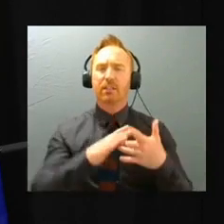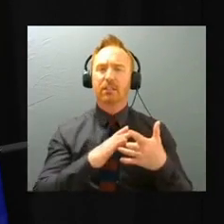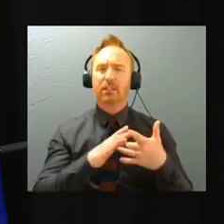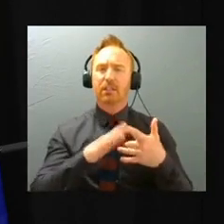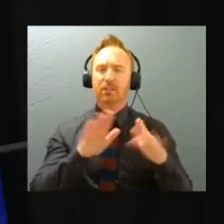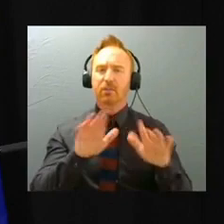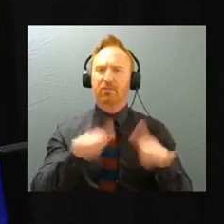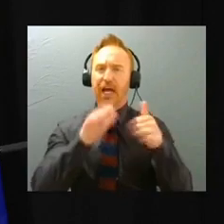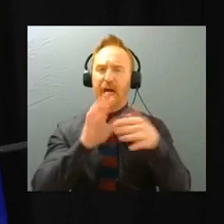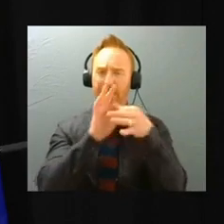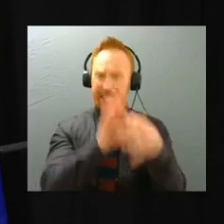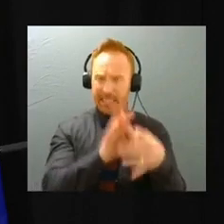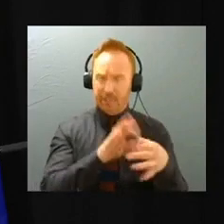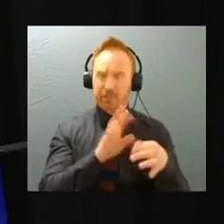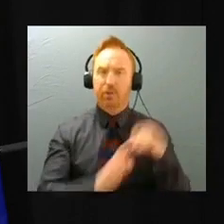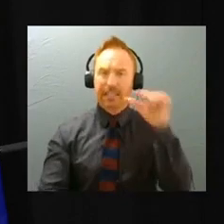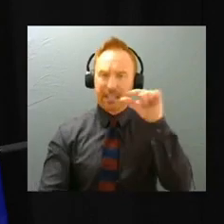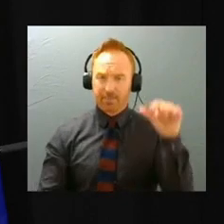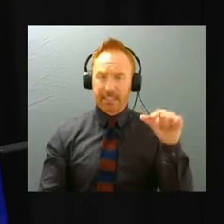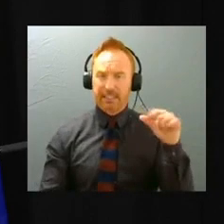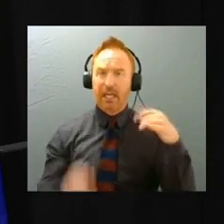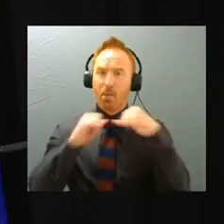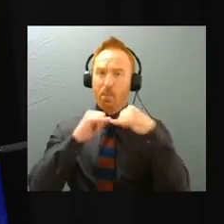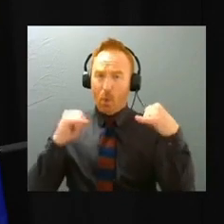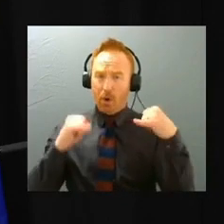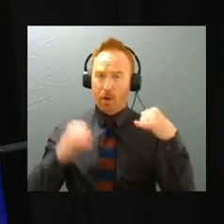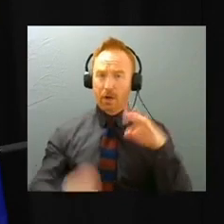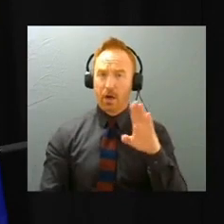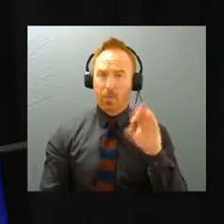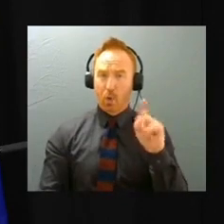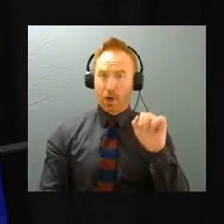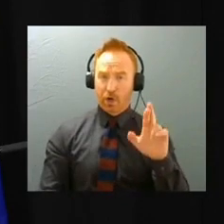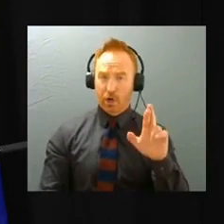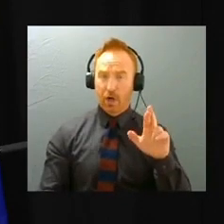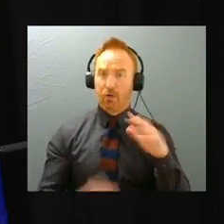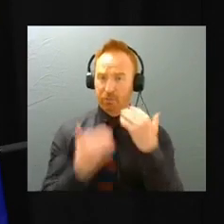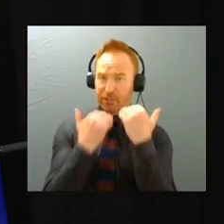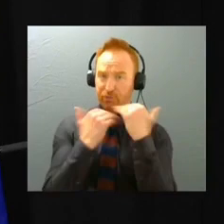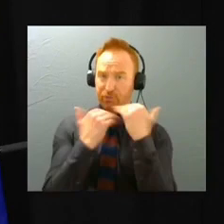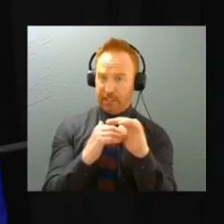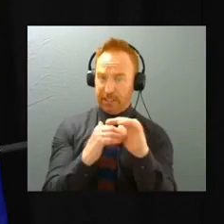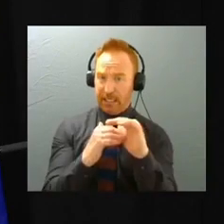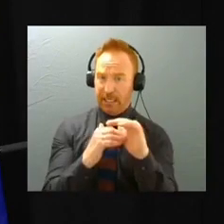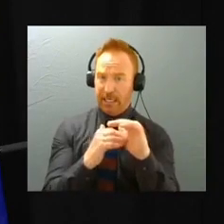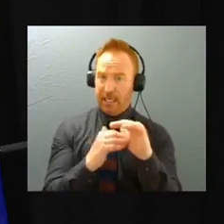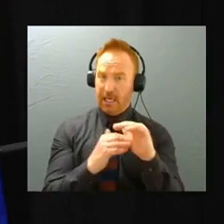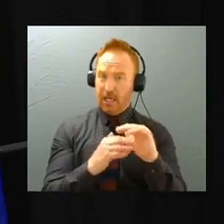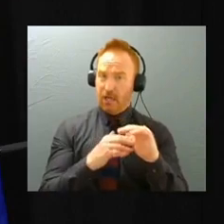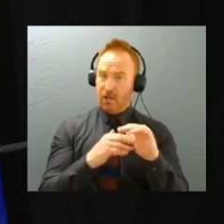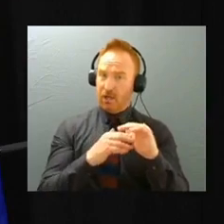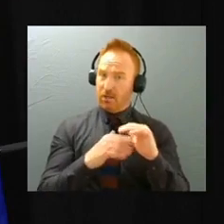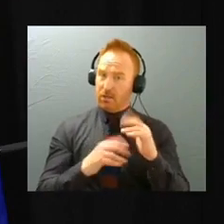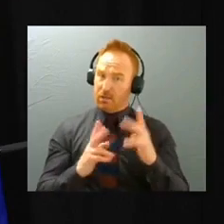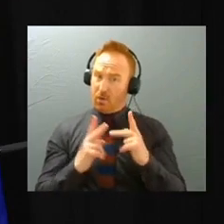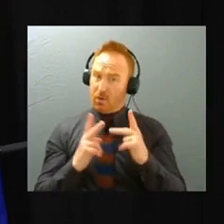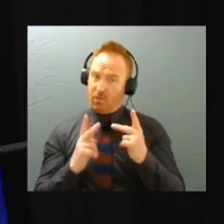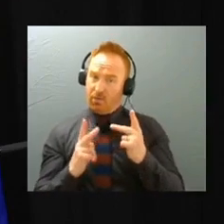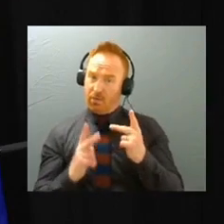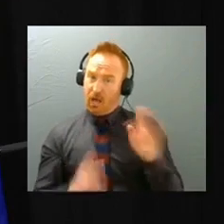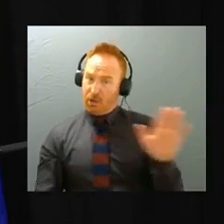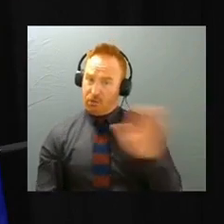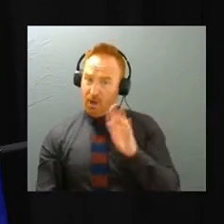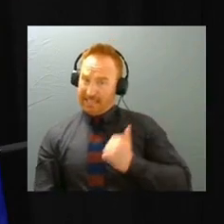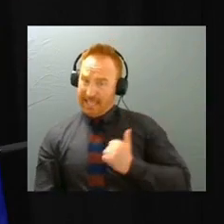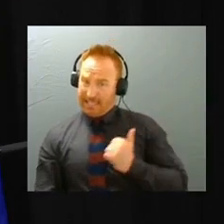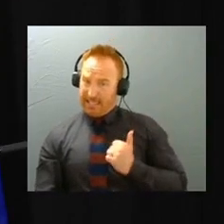border restrictions. Would you be making this decision to allow visitors from the rest of Canada into the territory if you weren't facing that